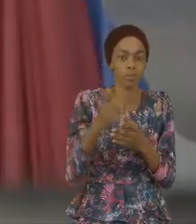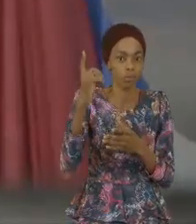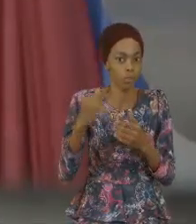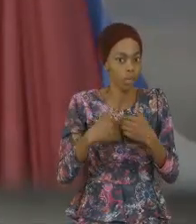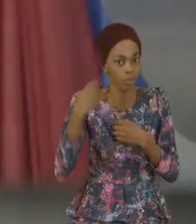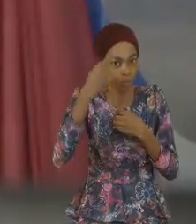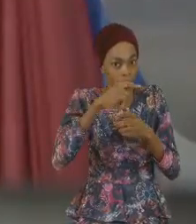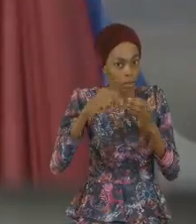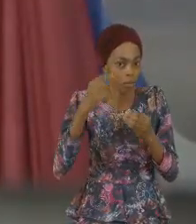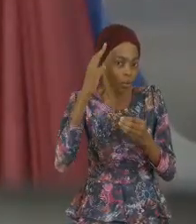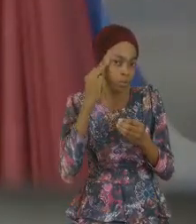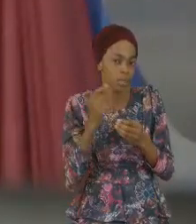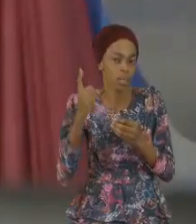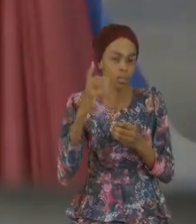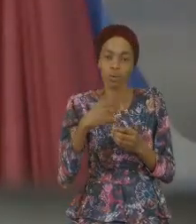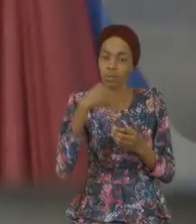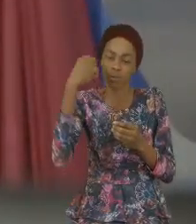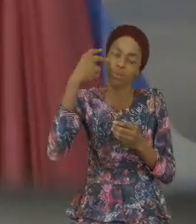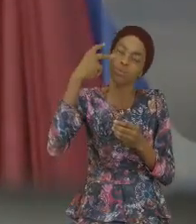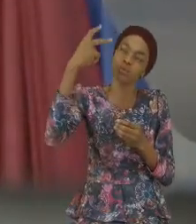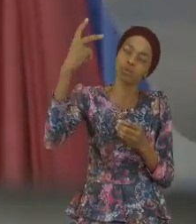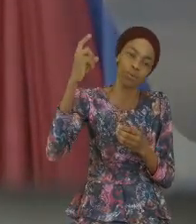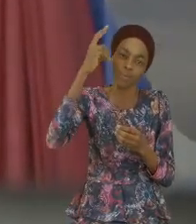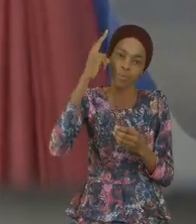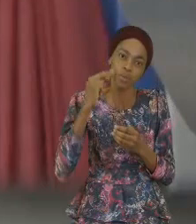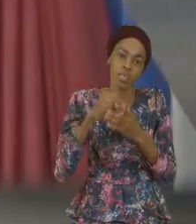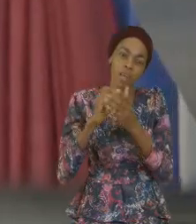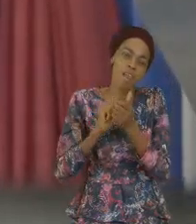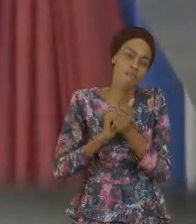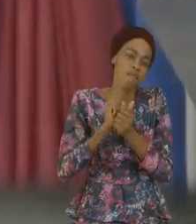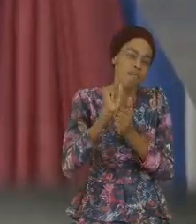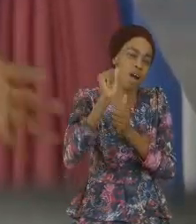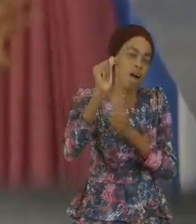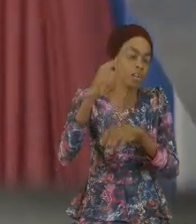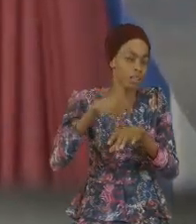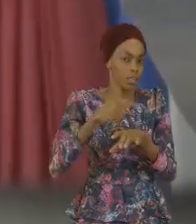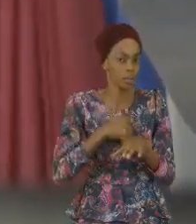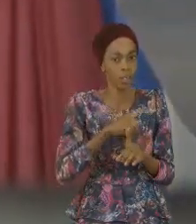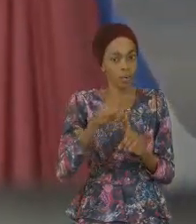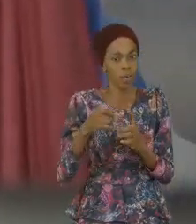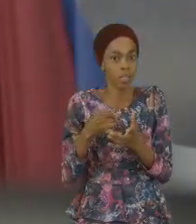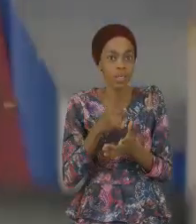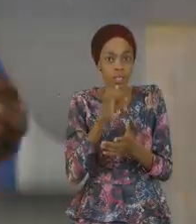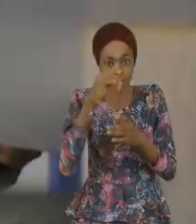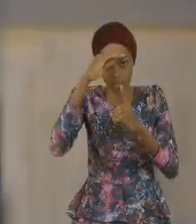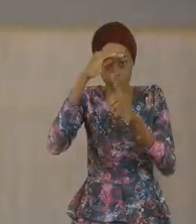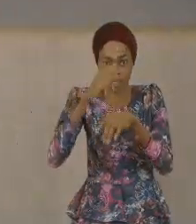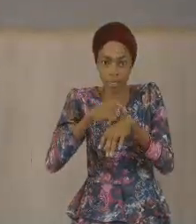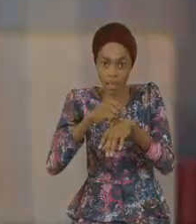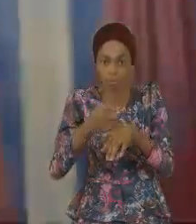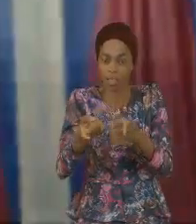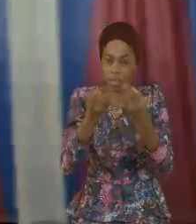and God saw Moses in the far distance. And then when his time came,